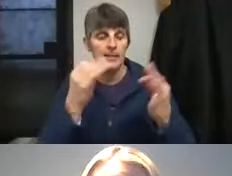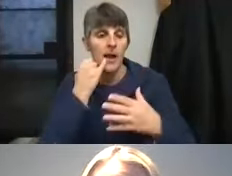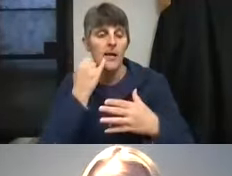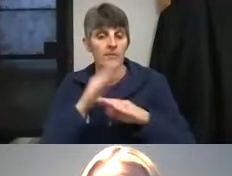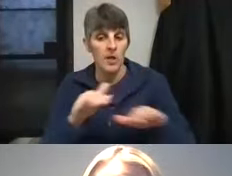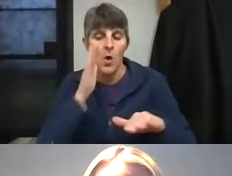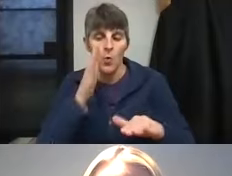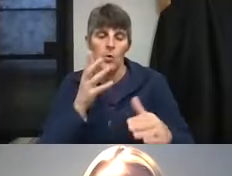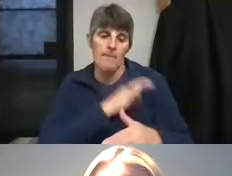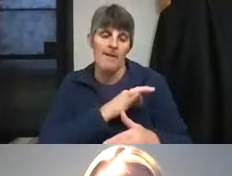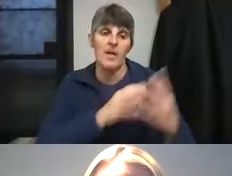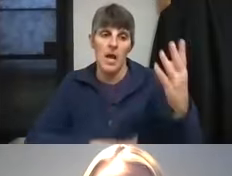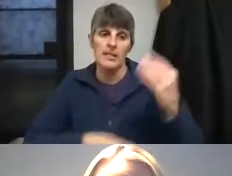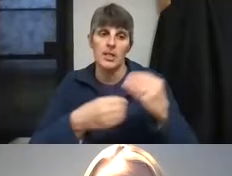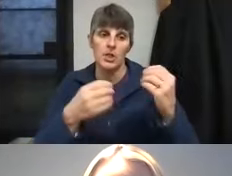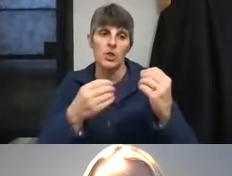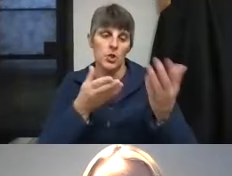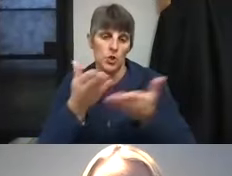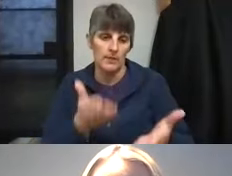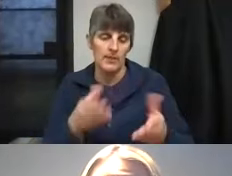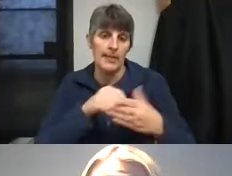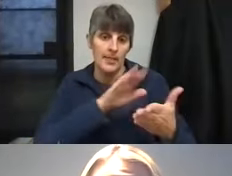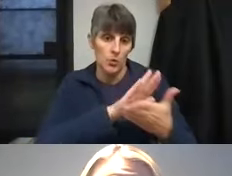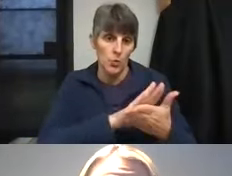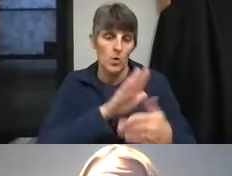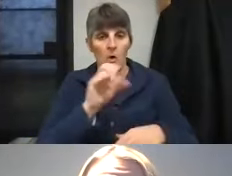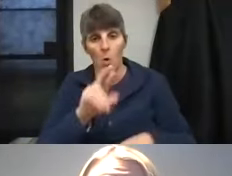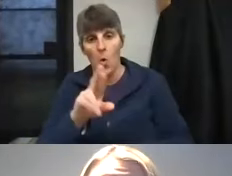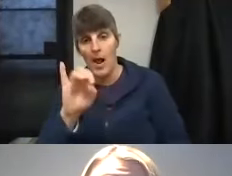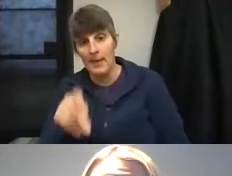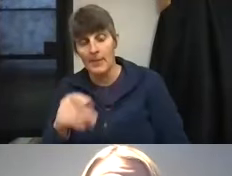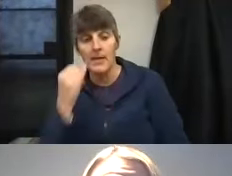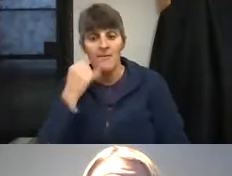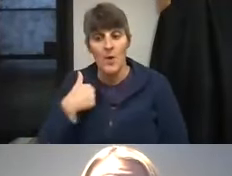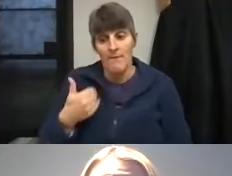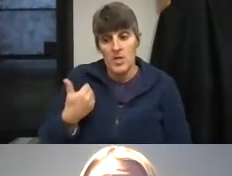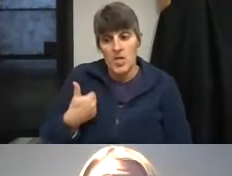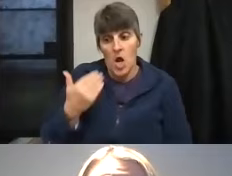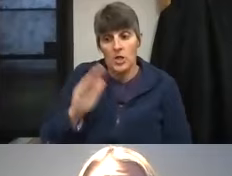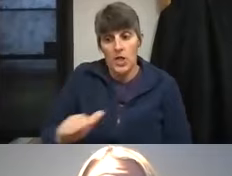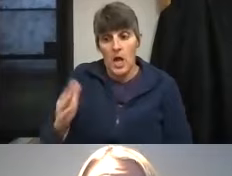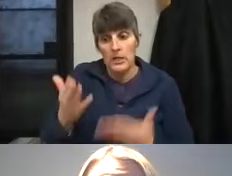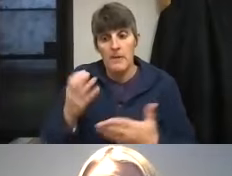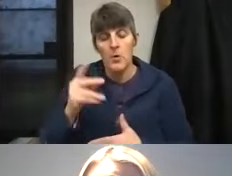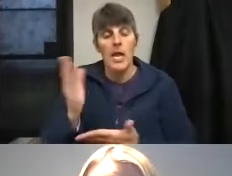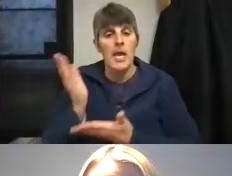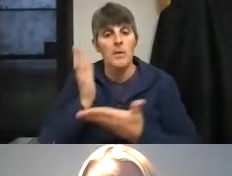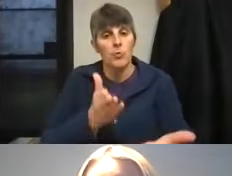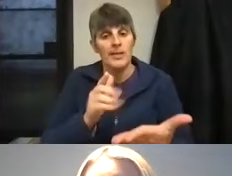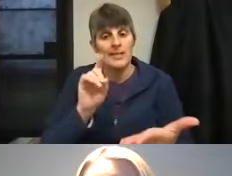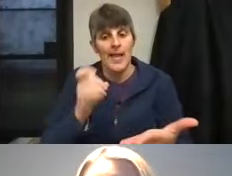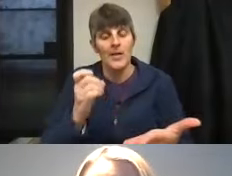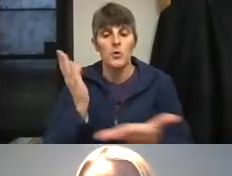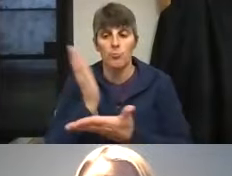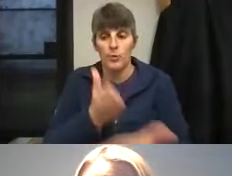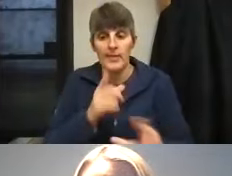would benefit from additional support in school or an IEP. If you have a young child, it might be, okay, bring this diagnosis, bring